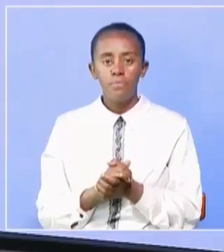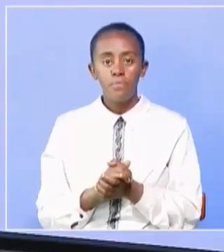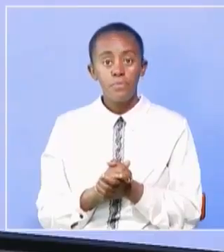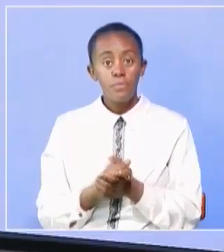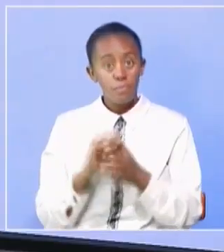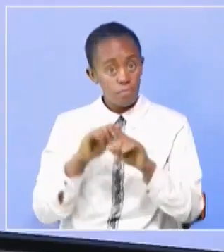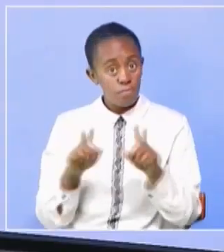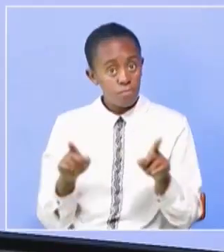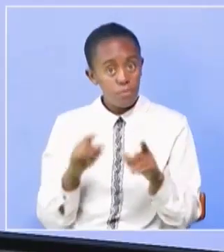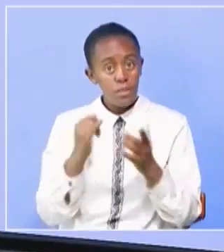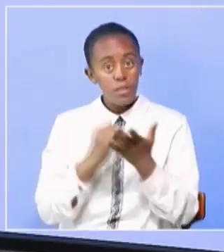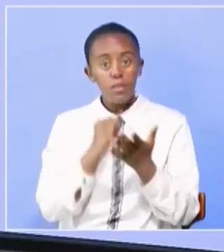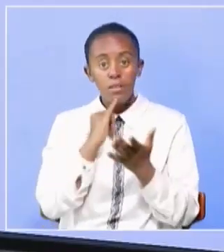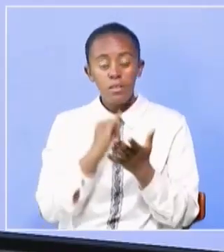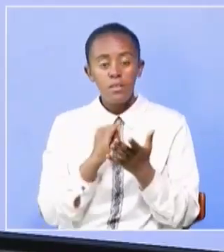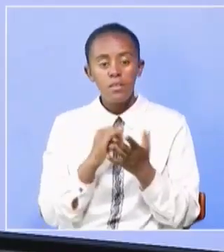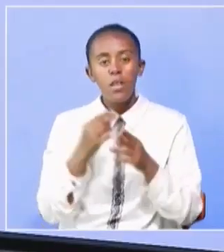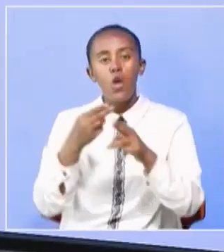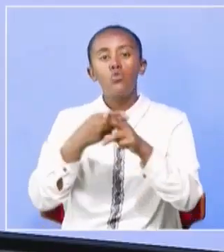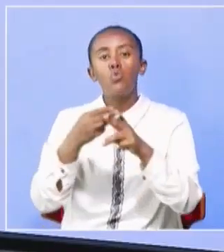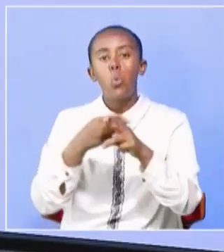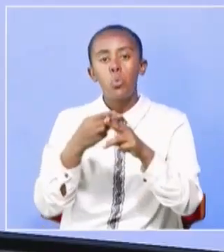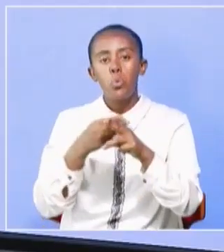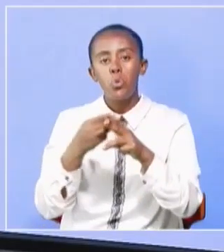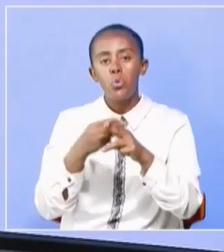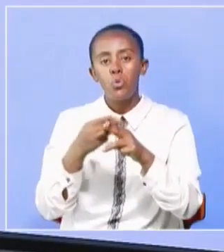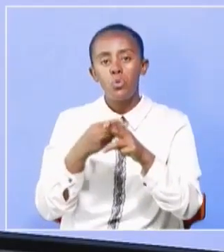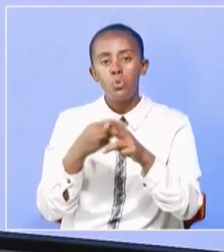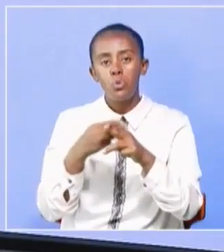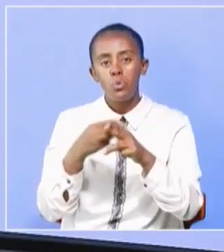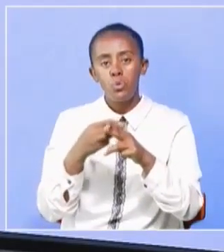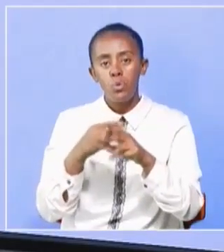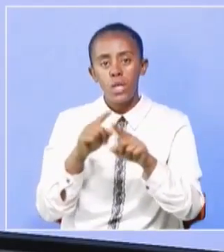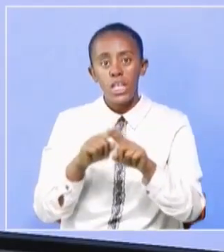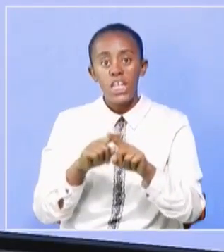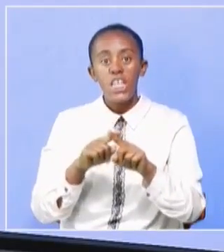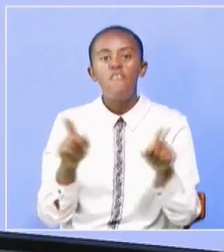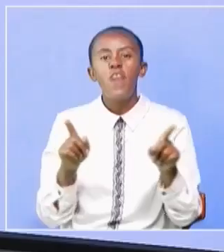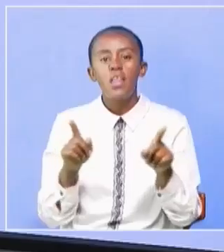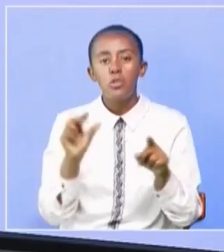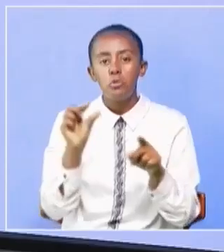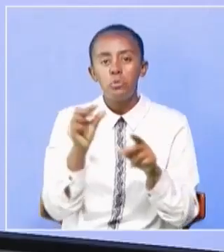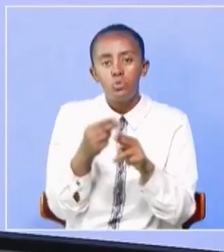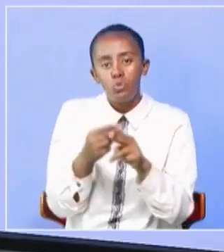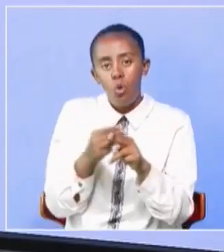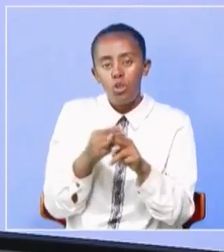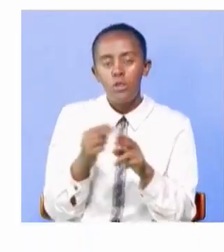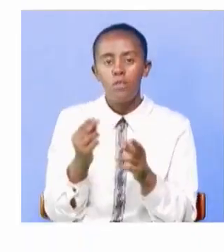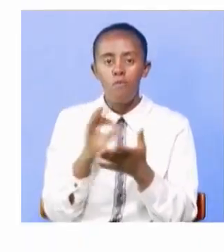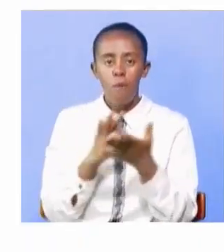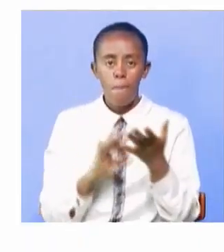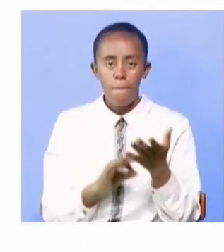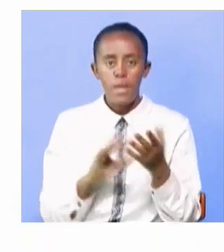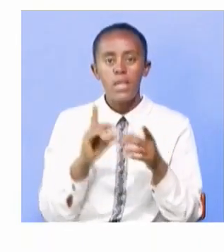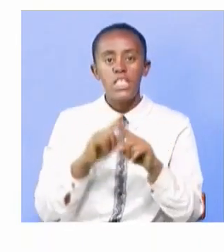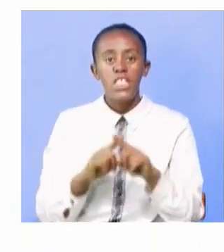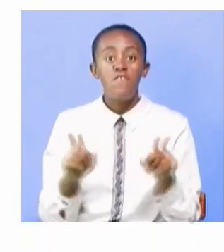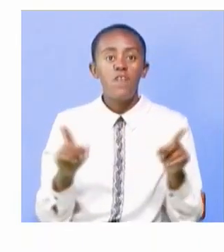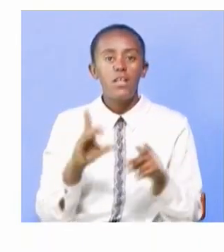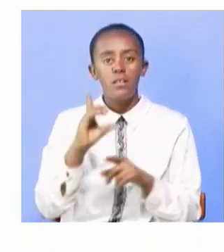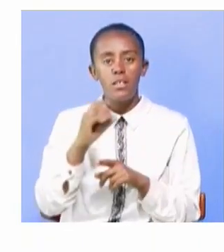Differ means what? It is the short form of different. So differ means what? Something